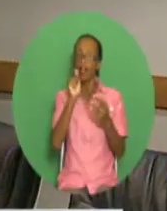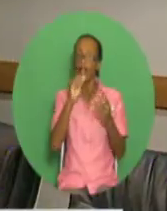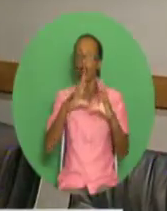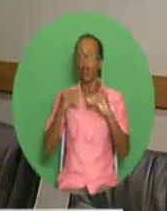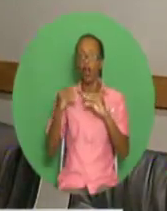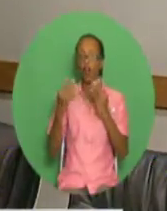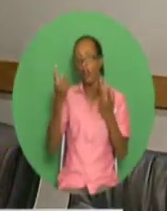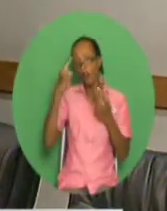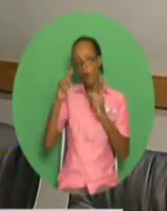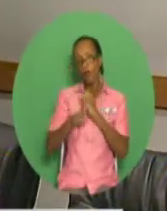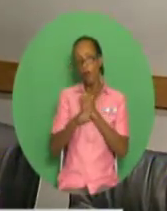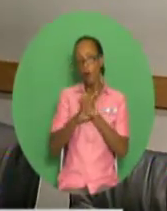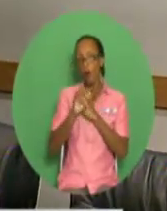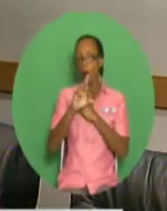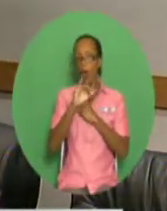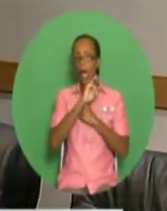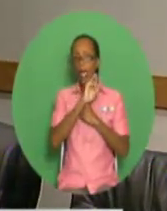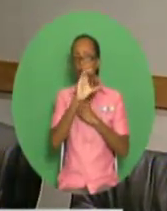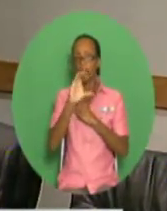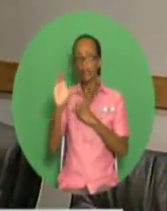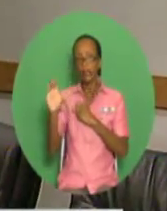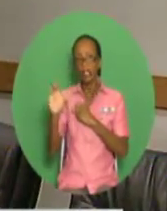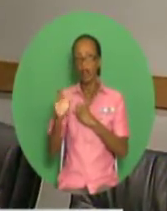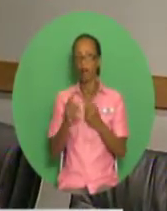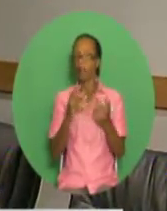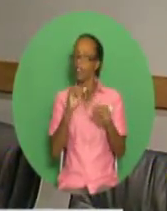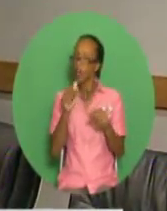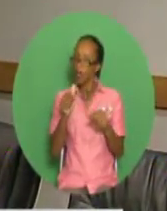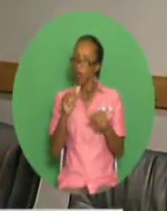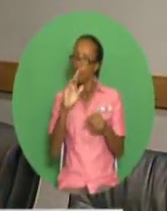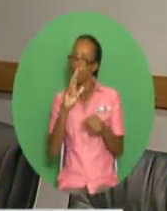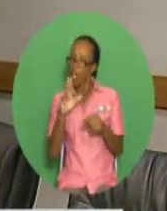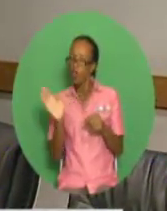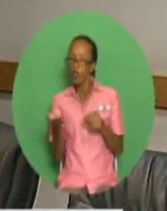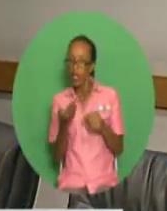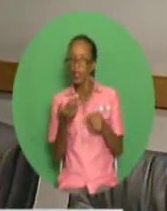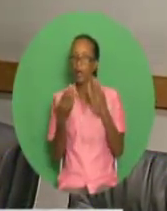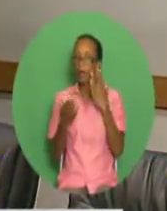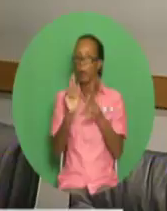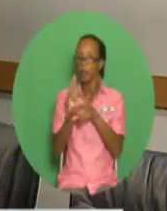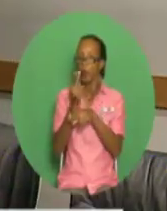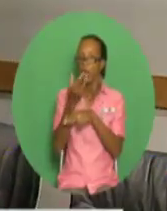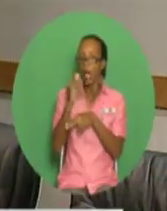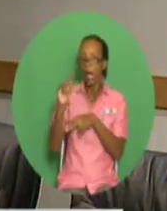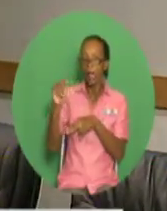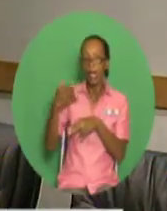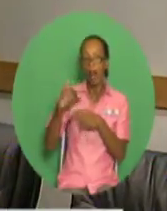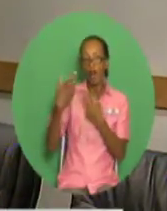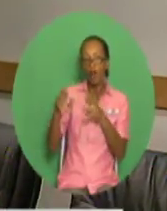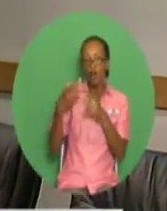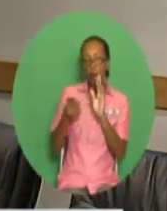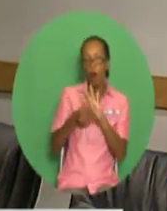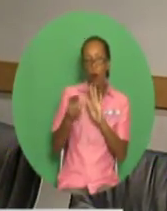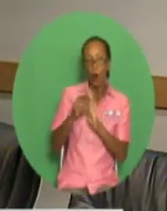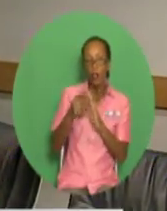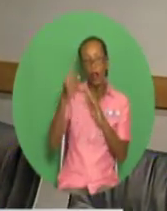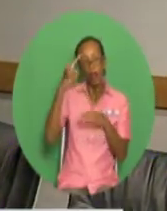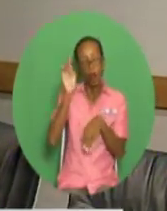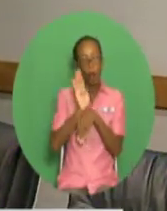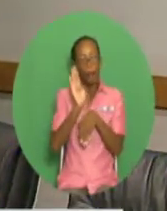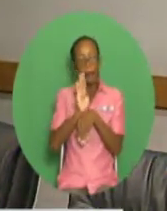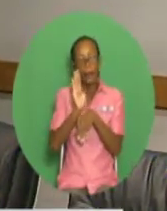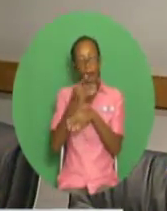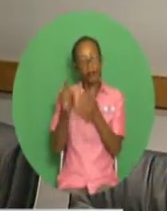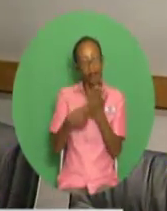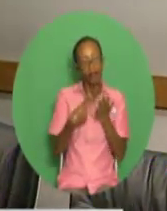host an ICC conference here? It doesn't have to be a T20. Hyatt could be utilized, there's hotel rooms and so on, to have business of the